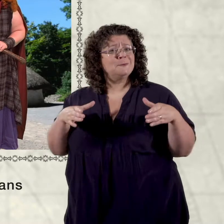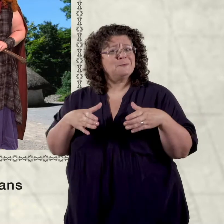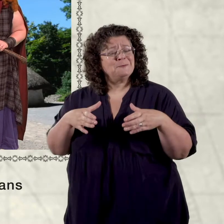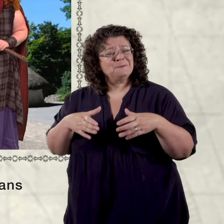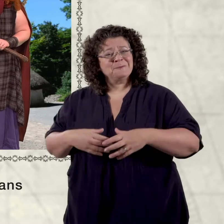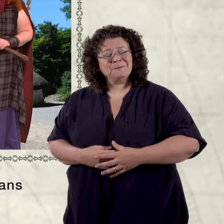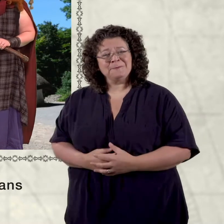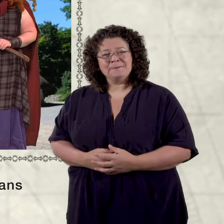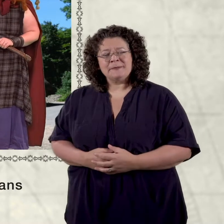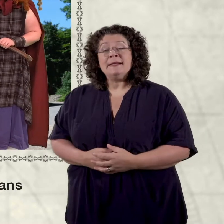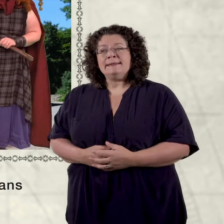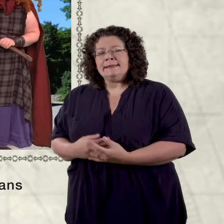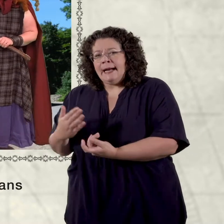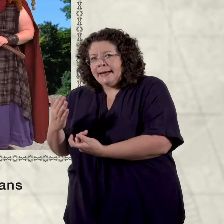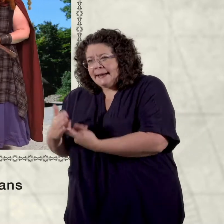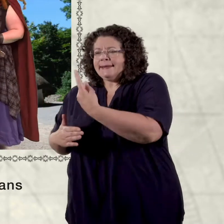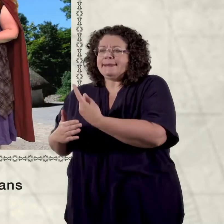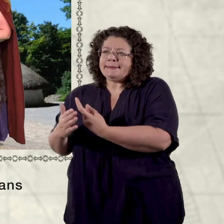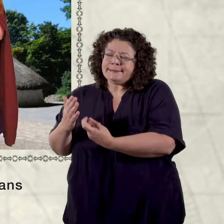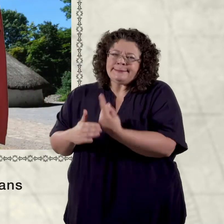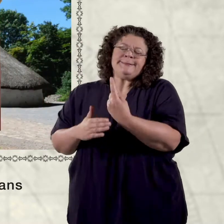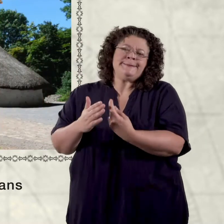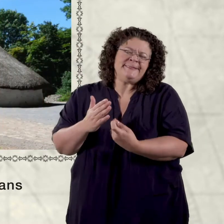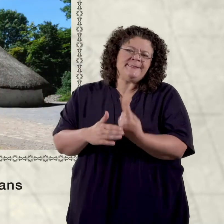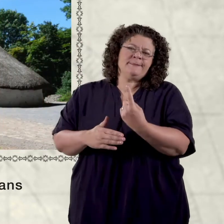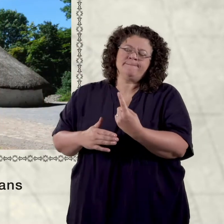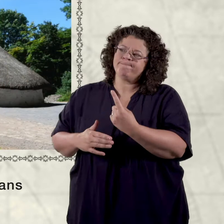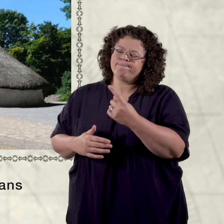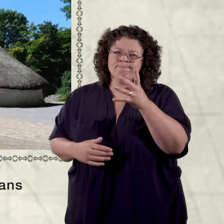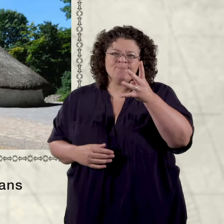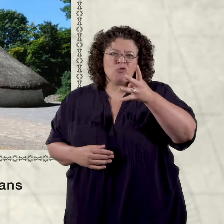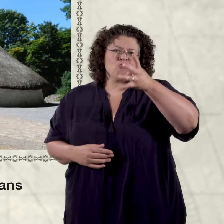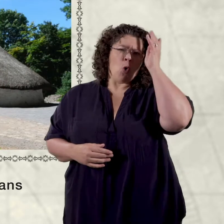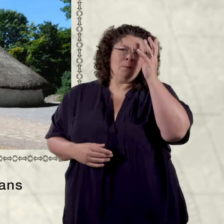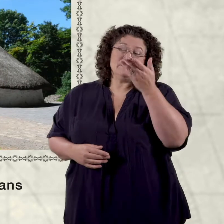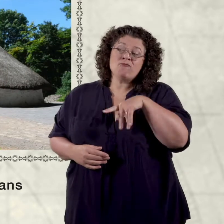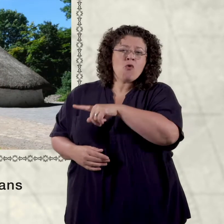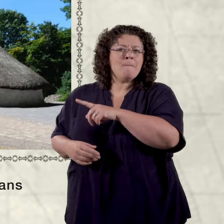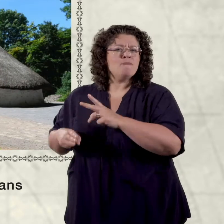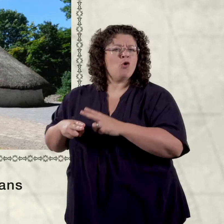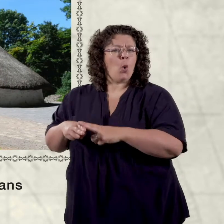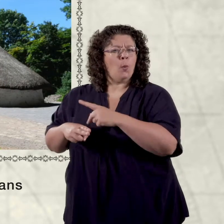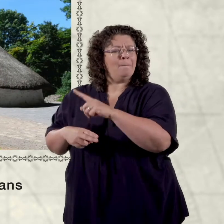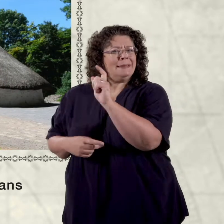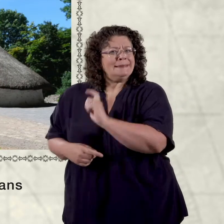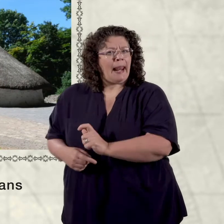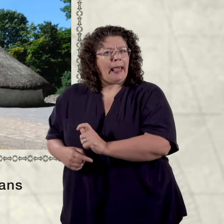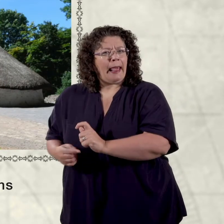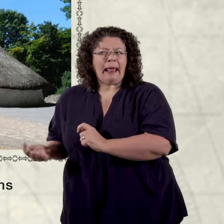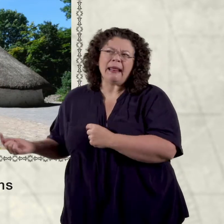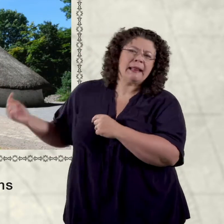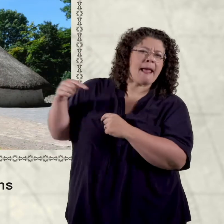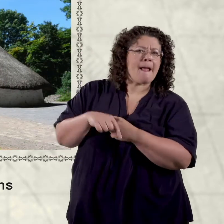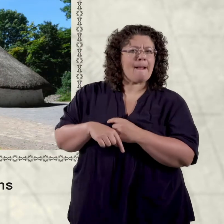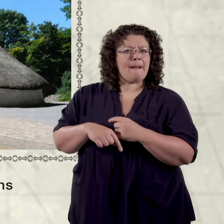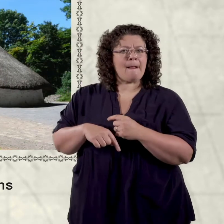every now and then the Romans who came from Rome in Italy came